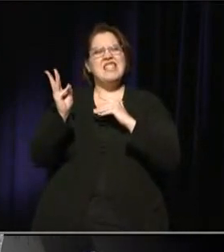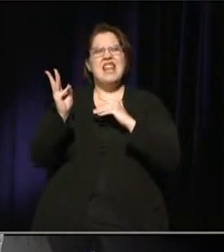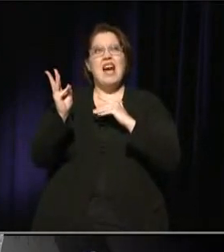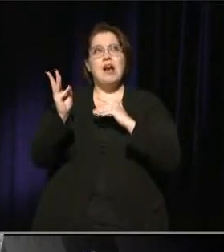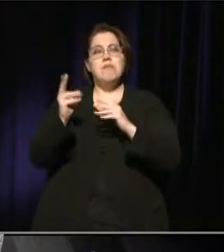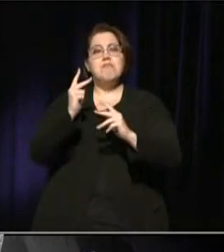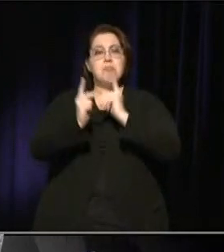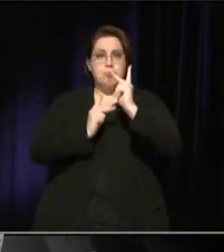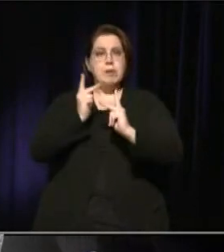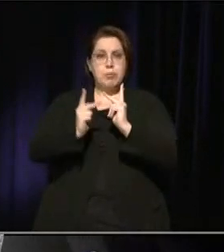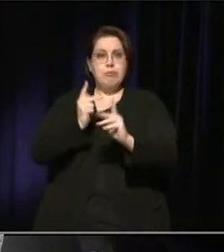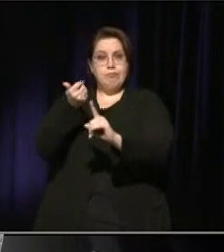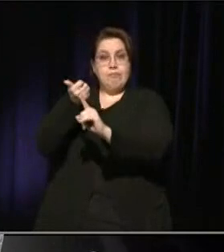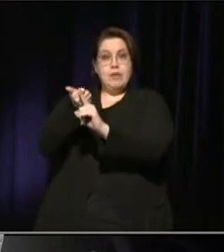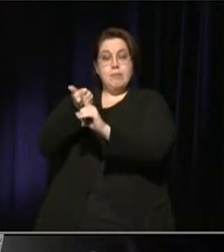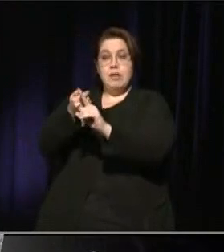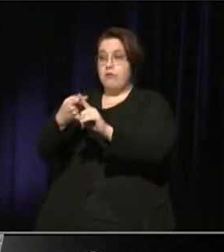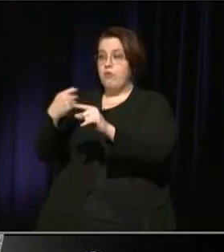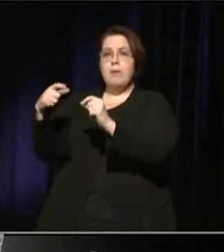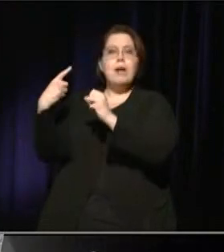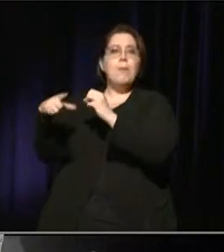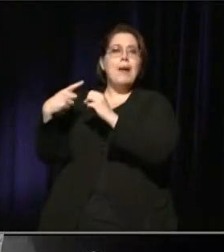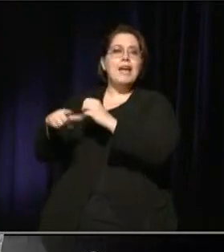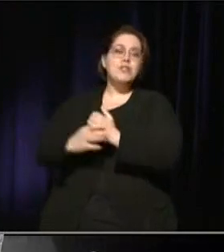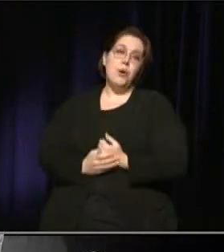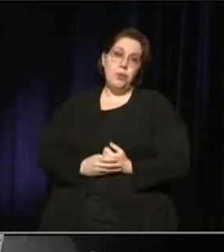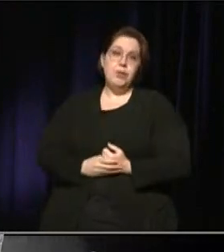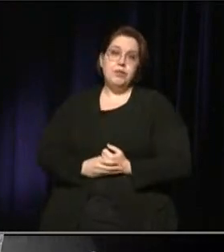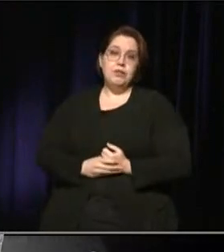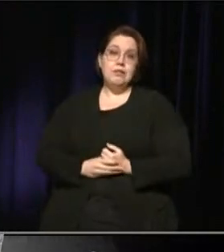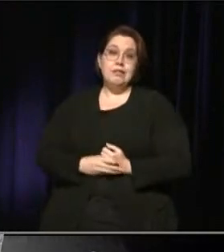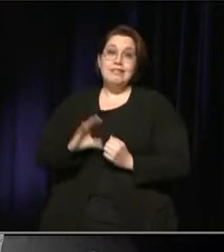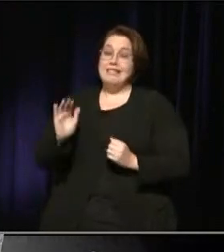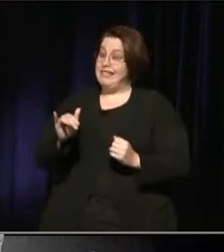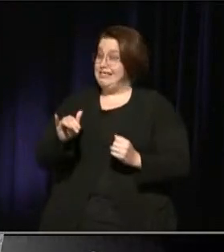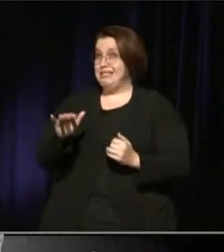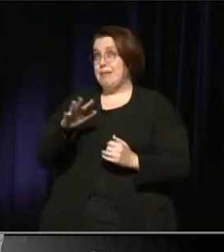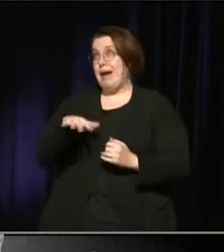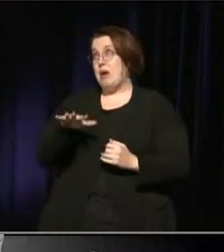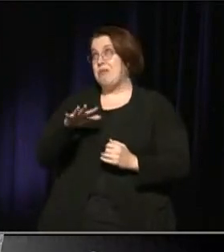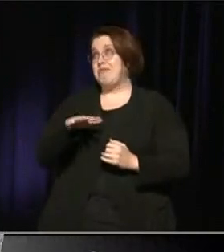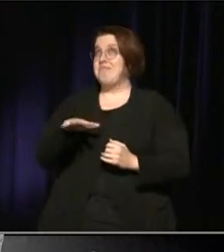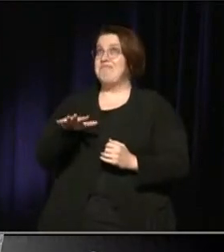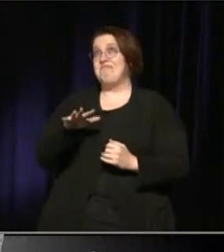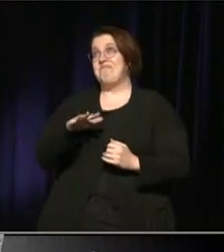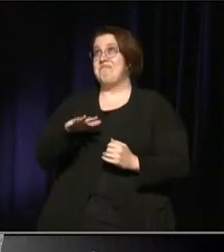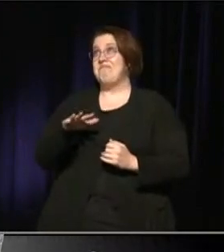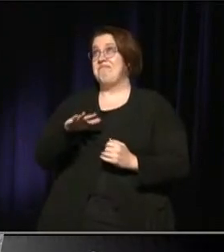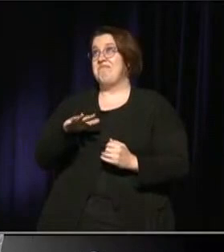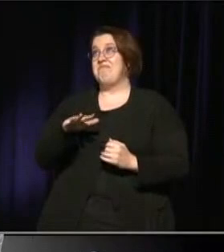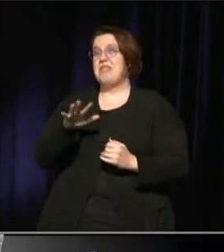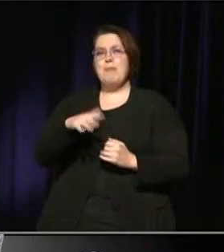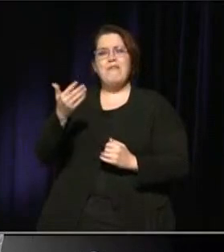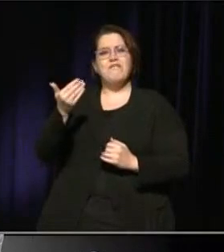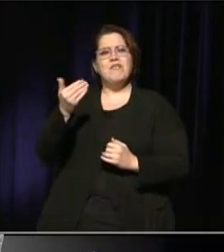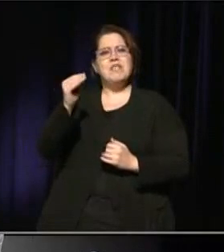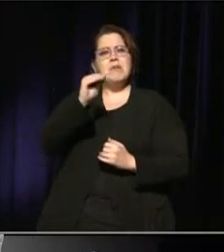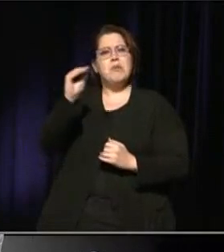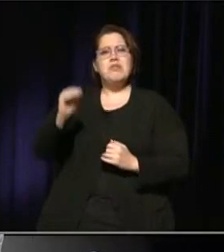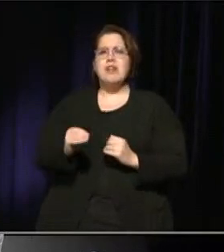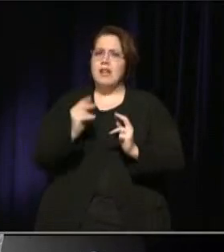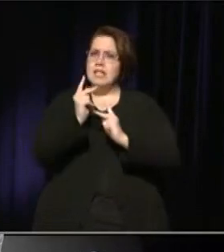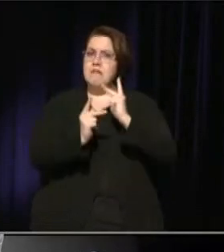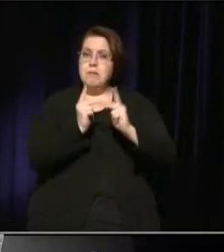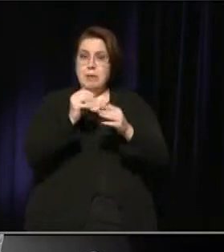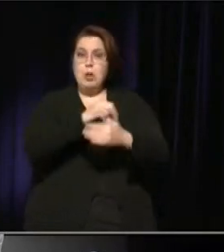patients from El Paso. That's a significant. That's about about 15% of the patients that